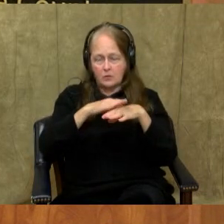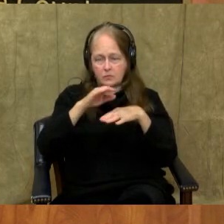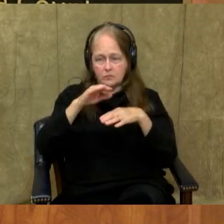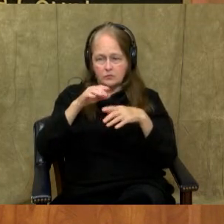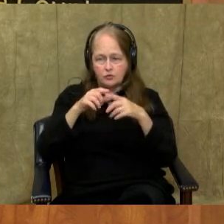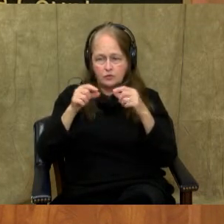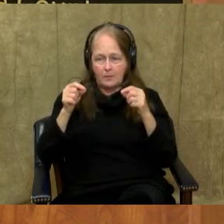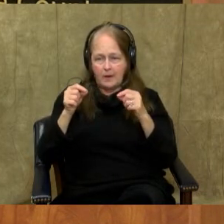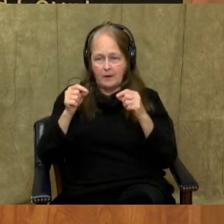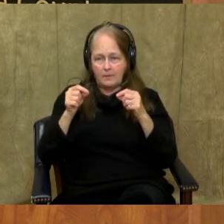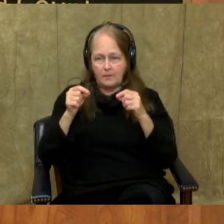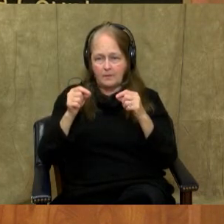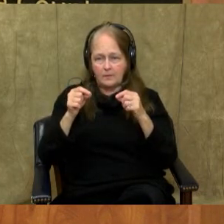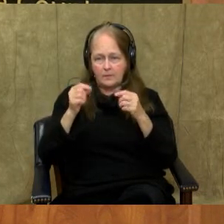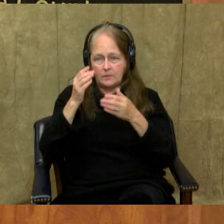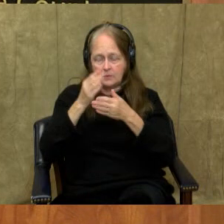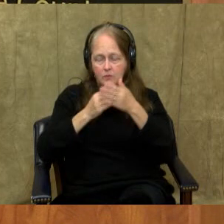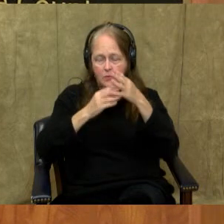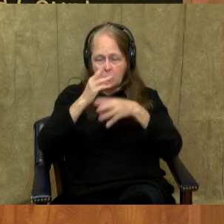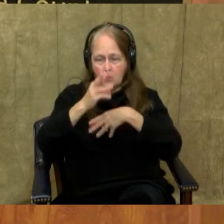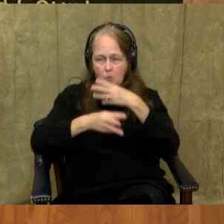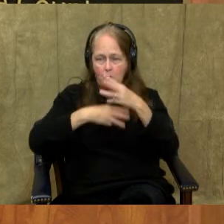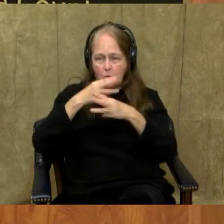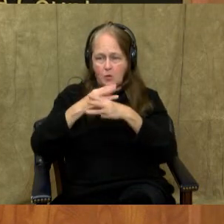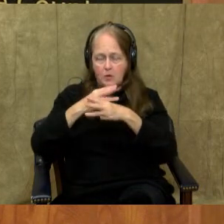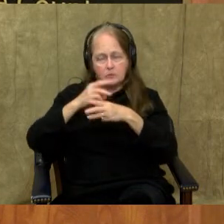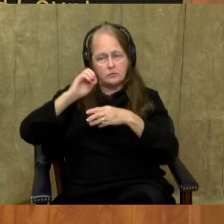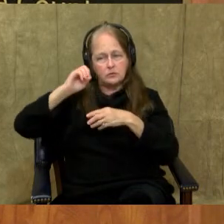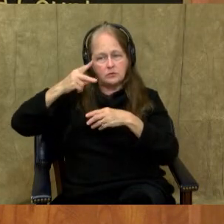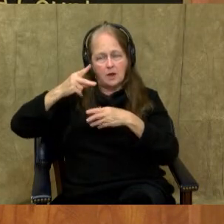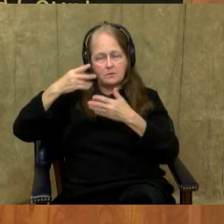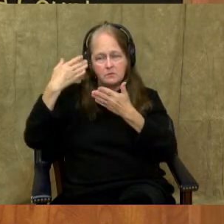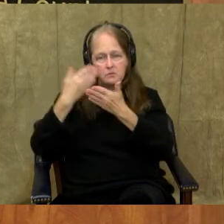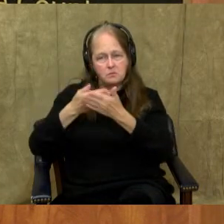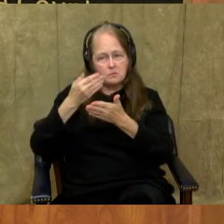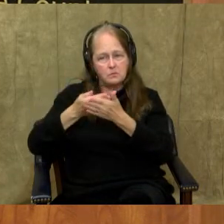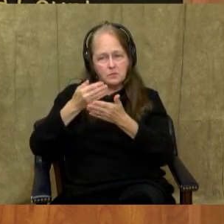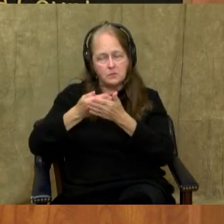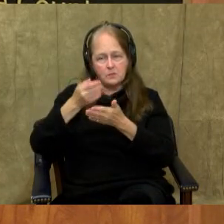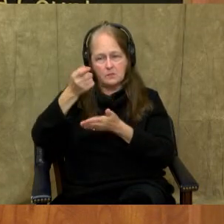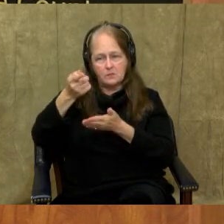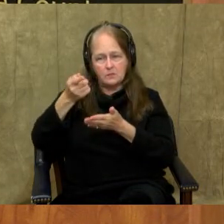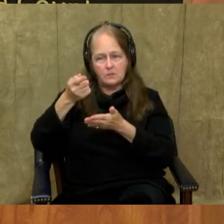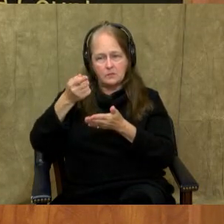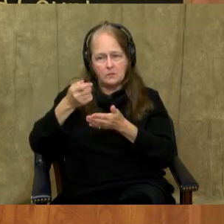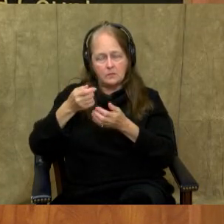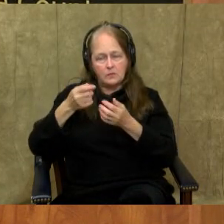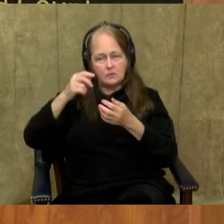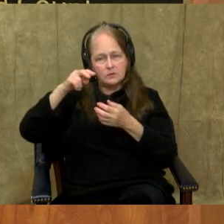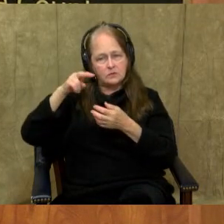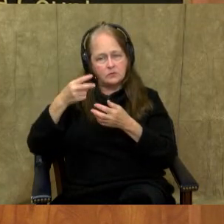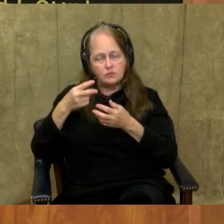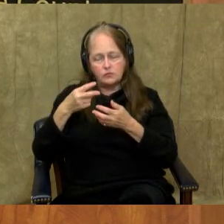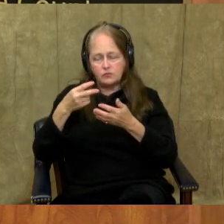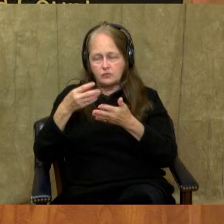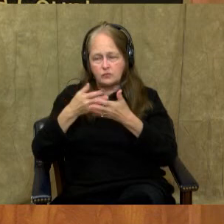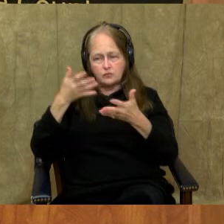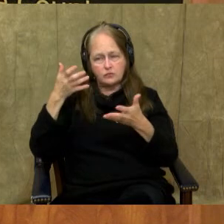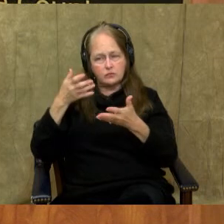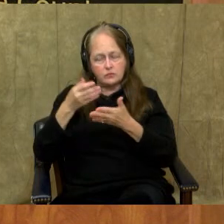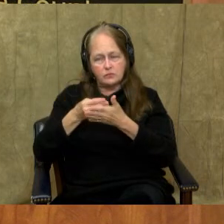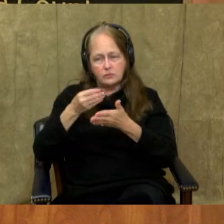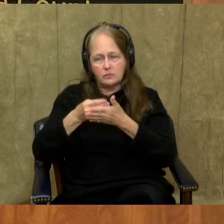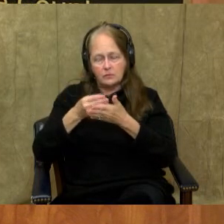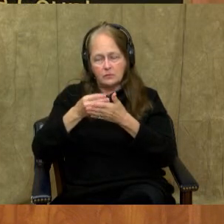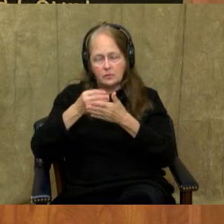Japan. Some of the world's top economies are in East Asia. China has the world's second largest economy